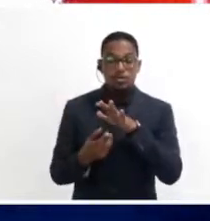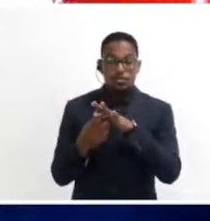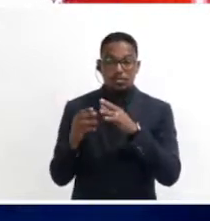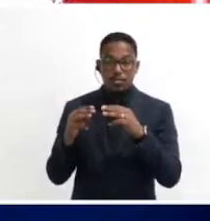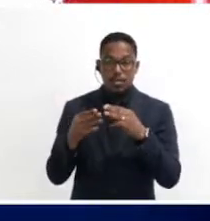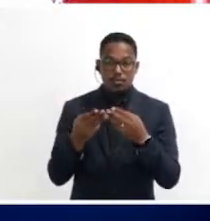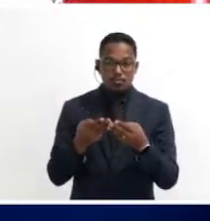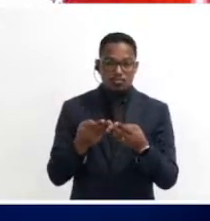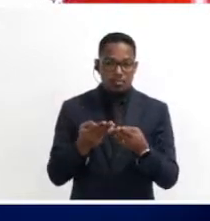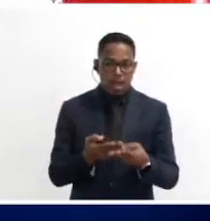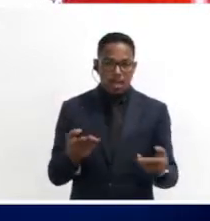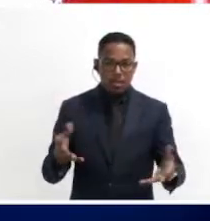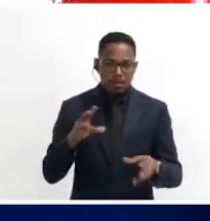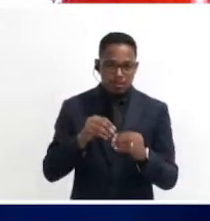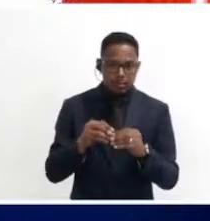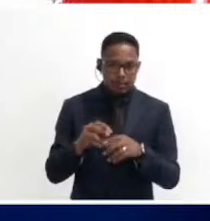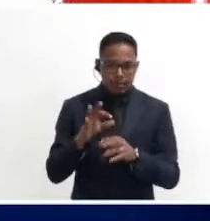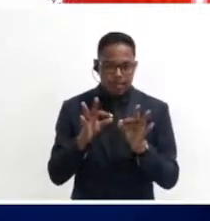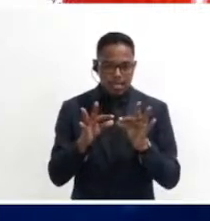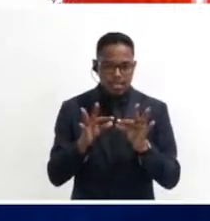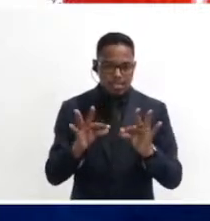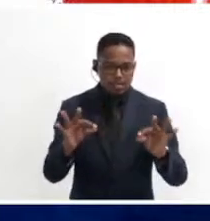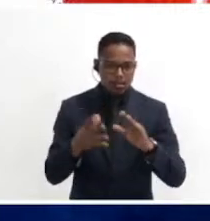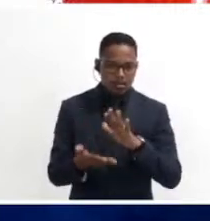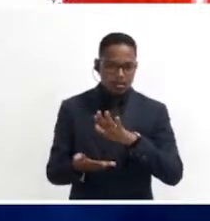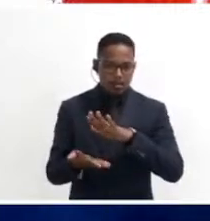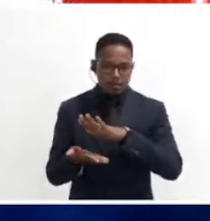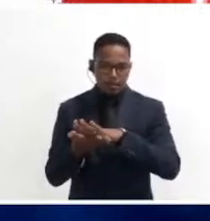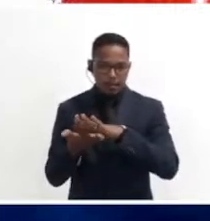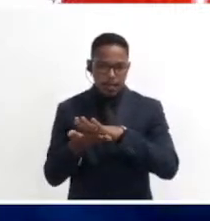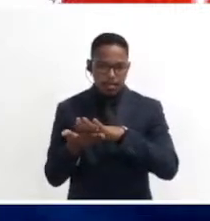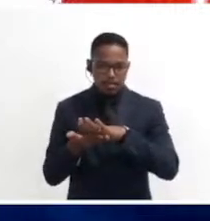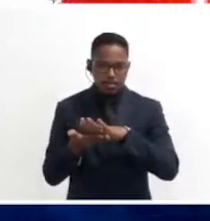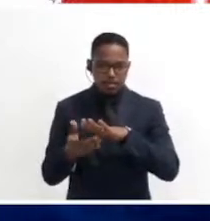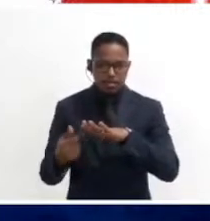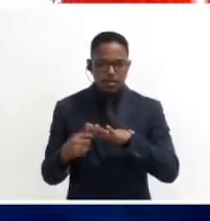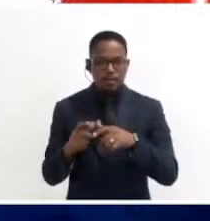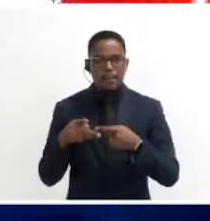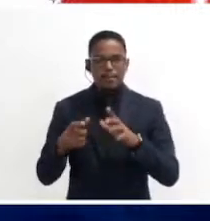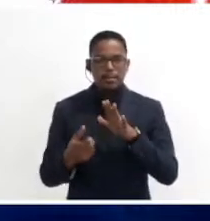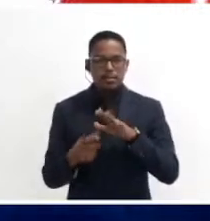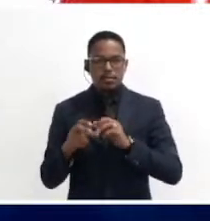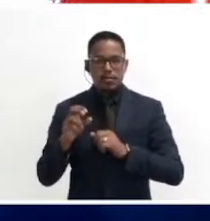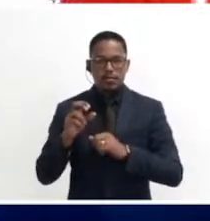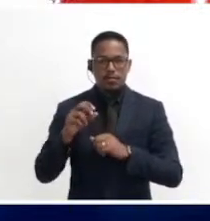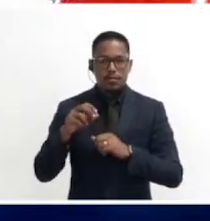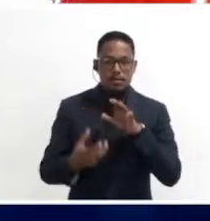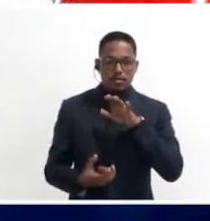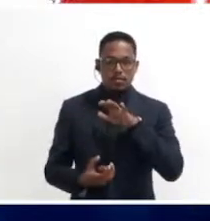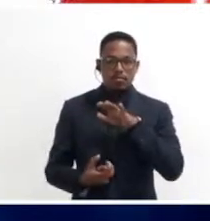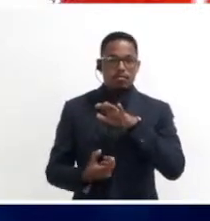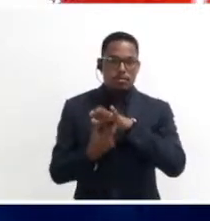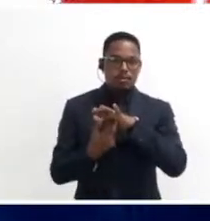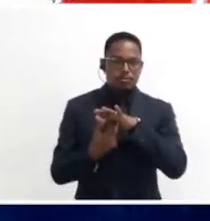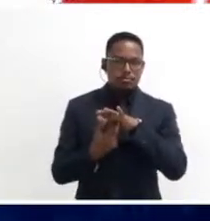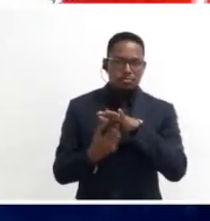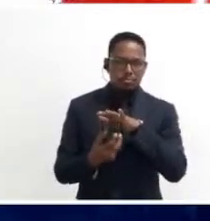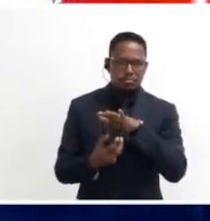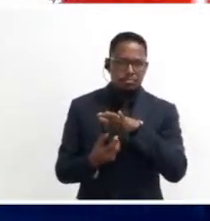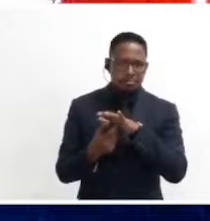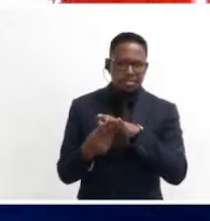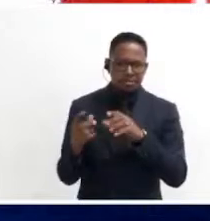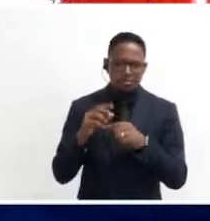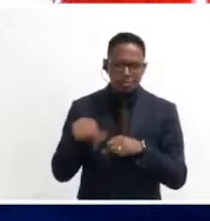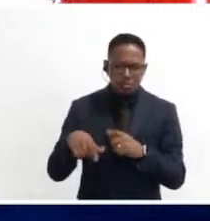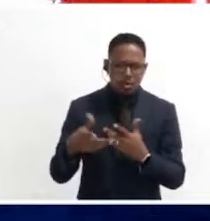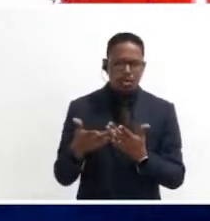allowed flip chips to become into widespread use. So prior to the use of underfill,